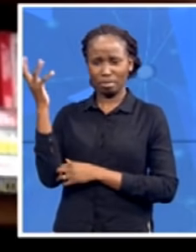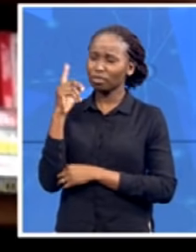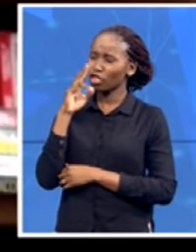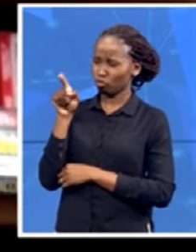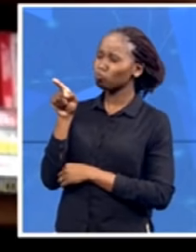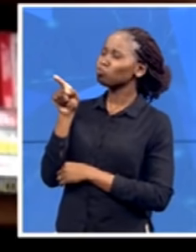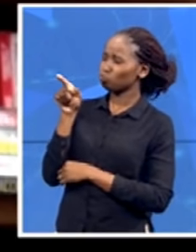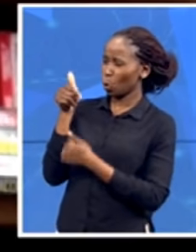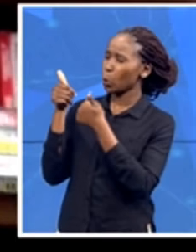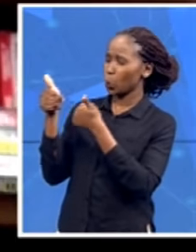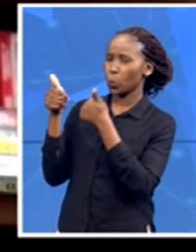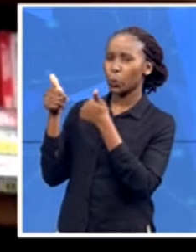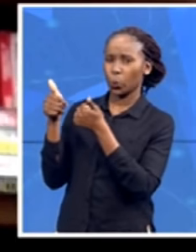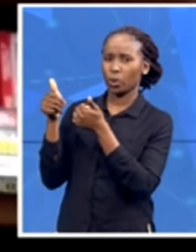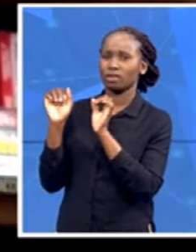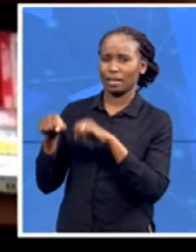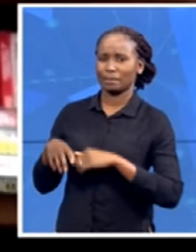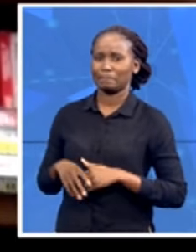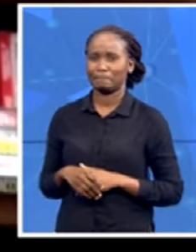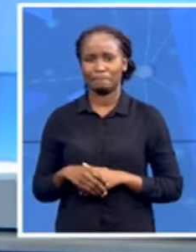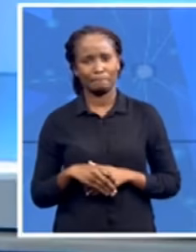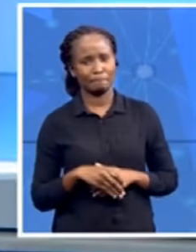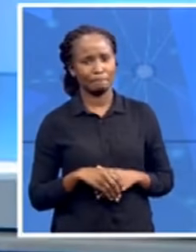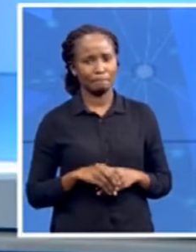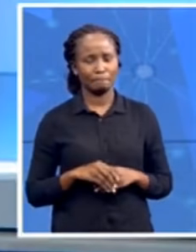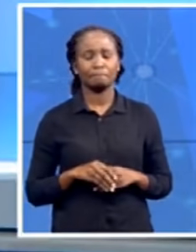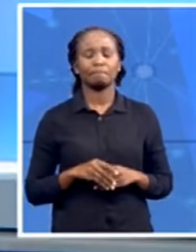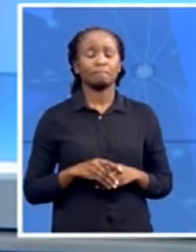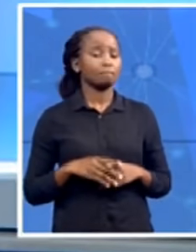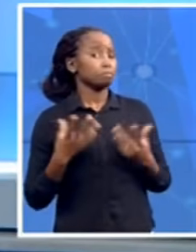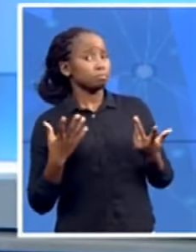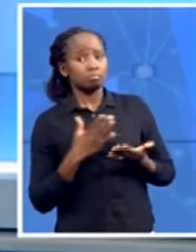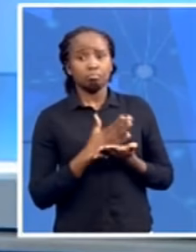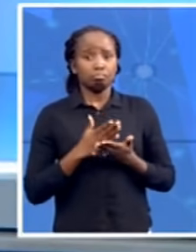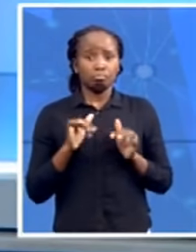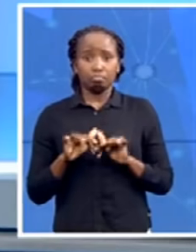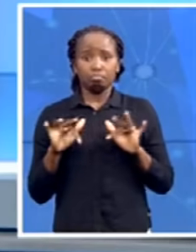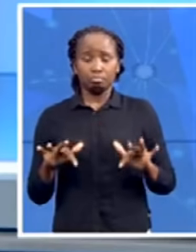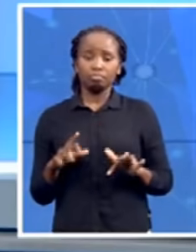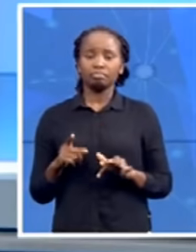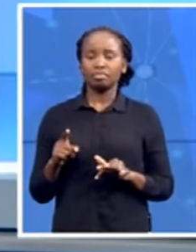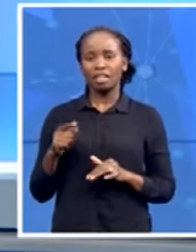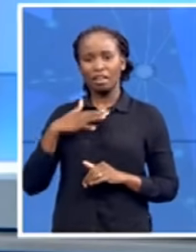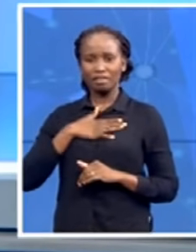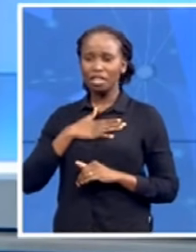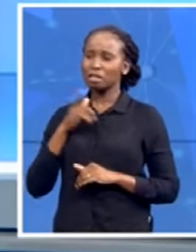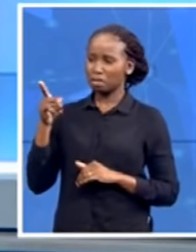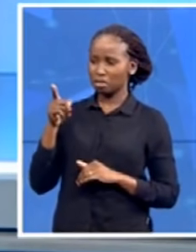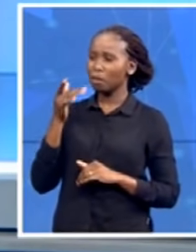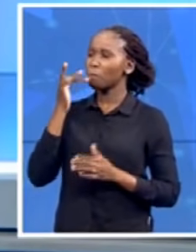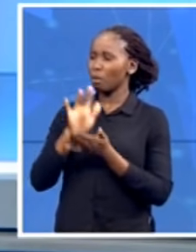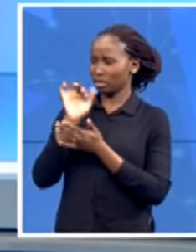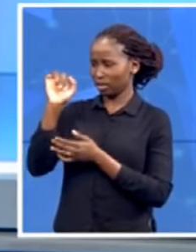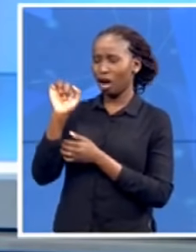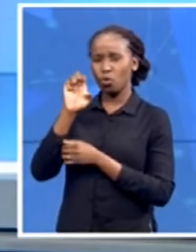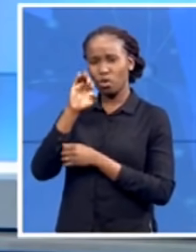manifesto. Well, some people are of the opinion that it is indeed a good manifesto and it speaks to the people. And